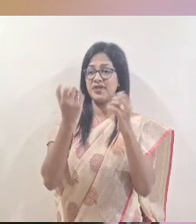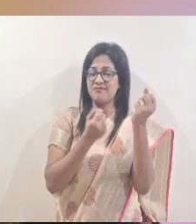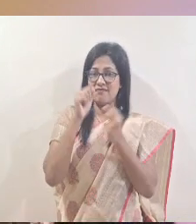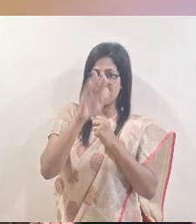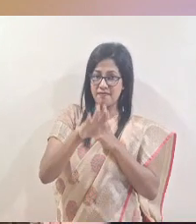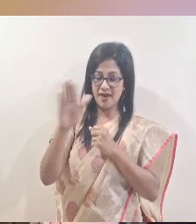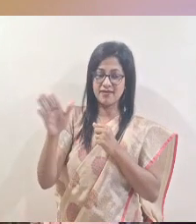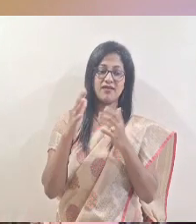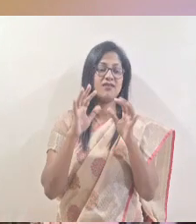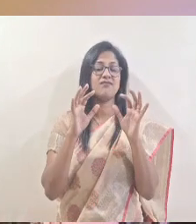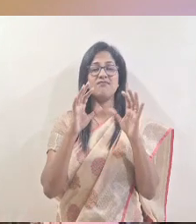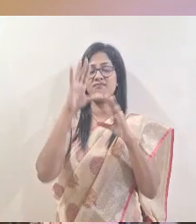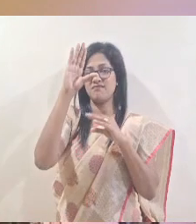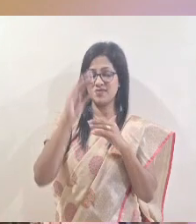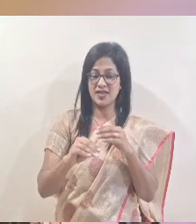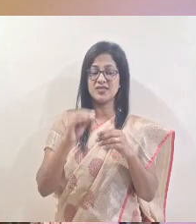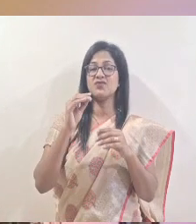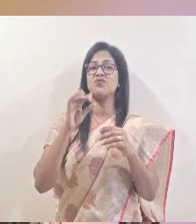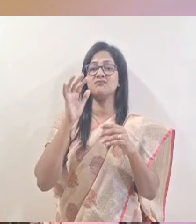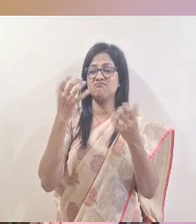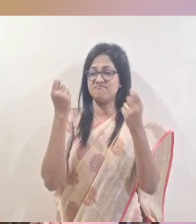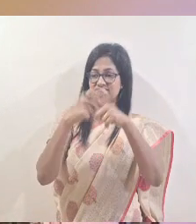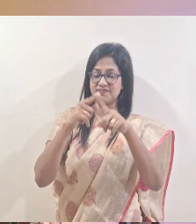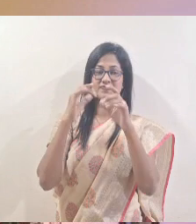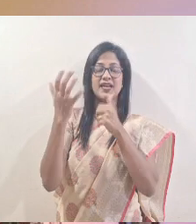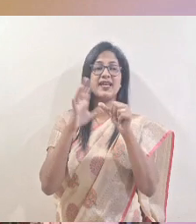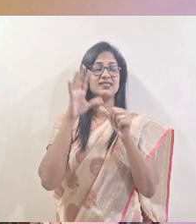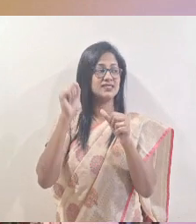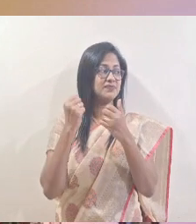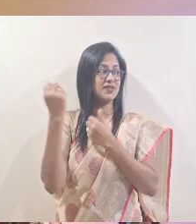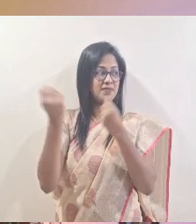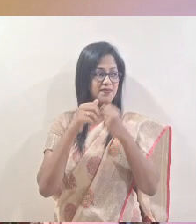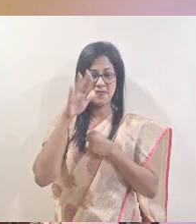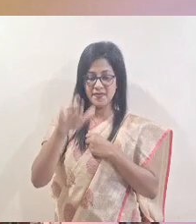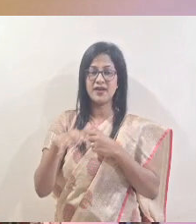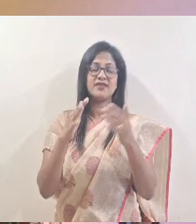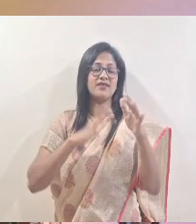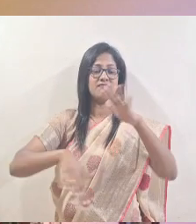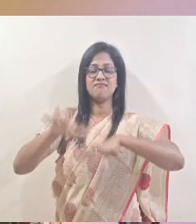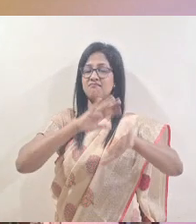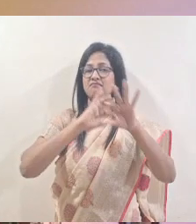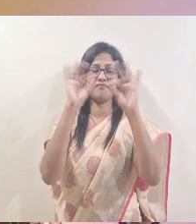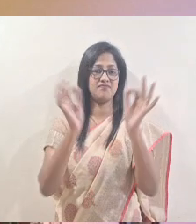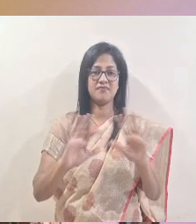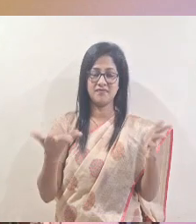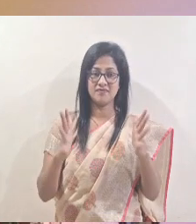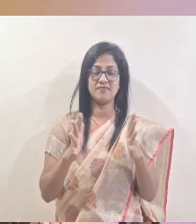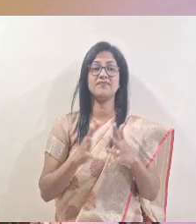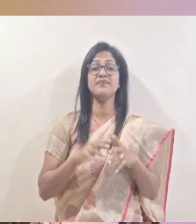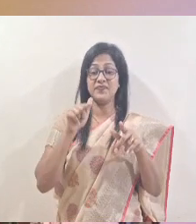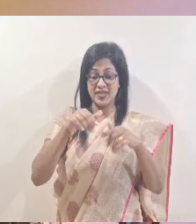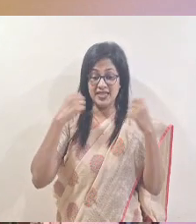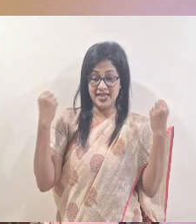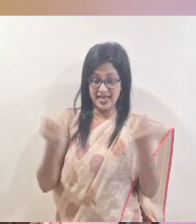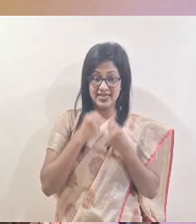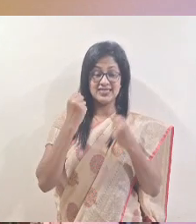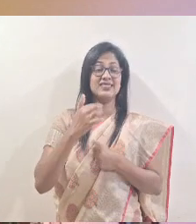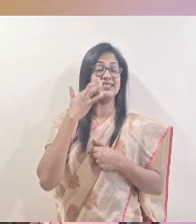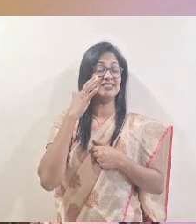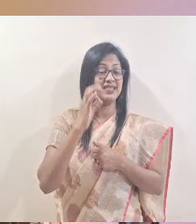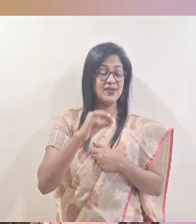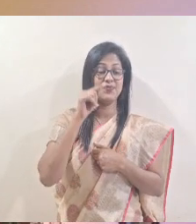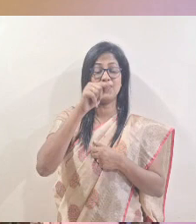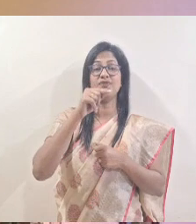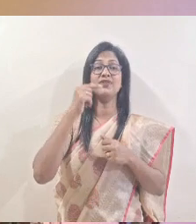the parking, as there is no proper demarcated parking, accessible parking facility available. The actual main